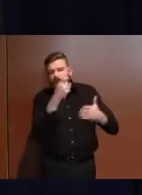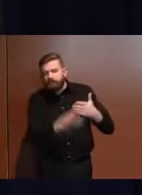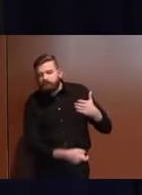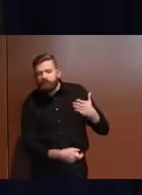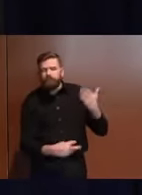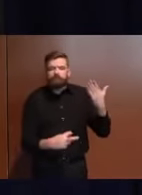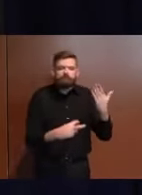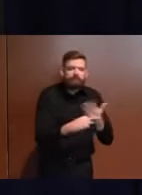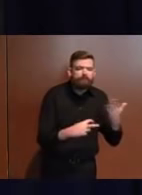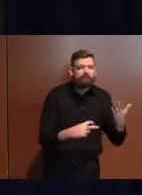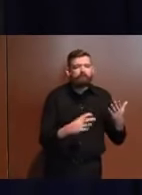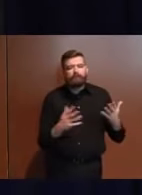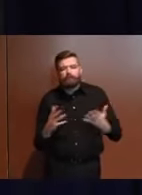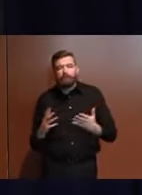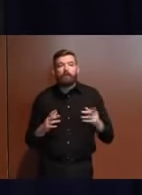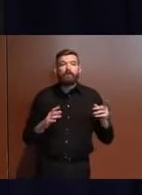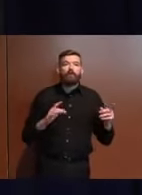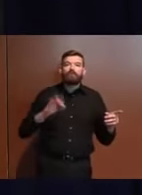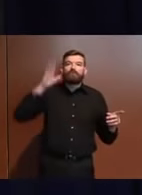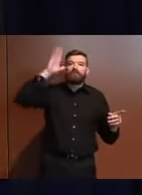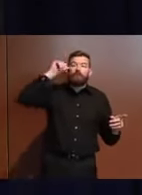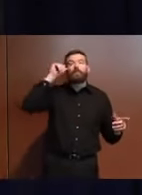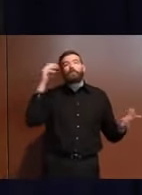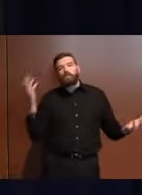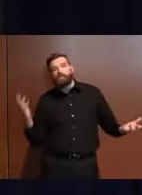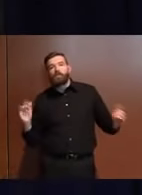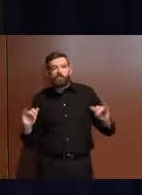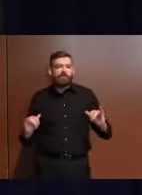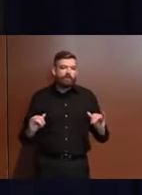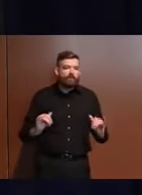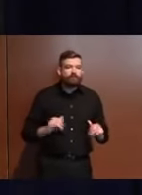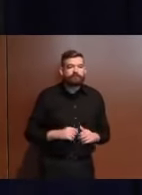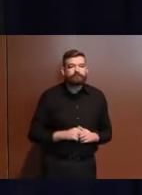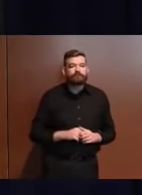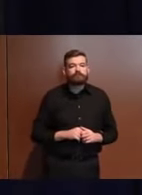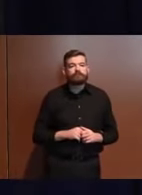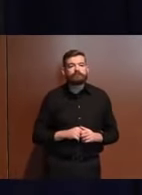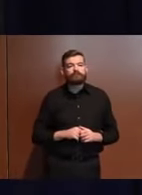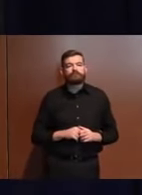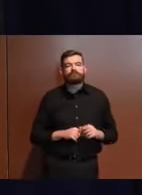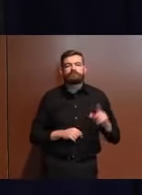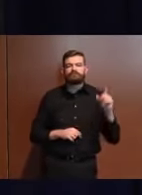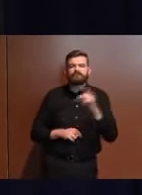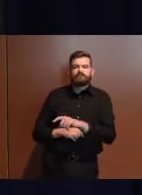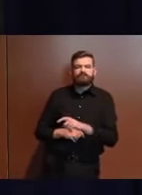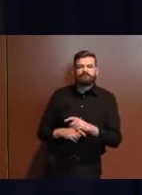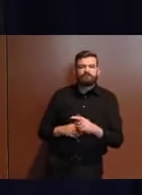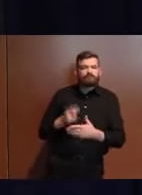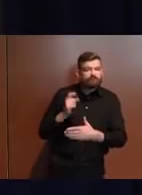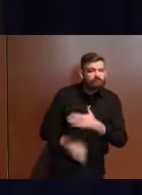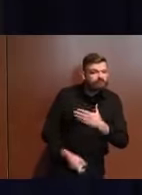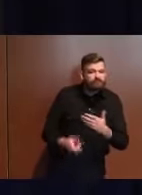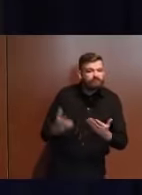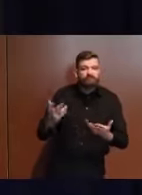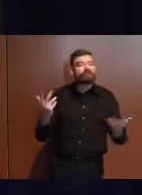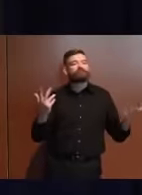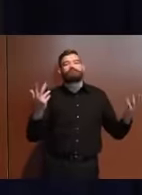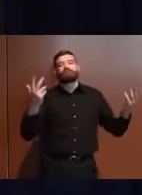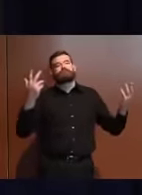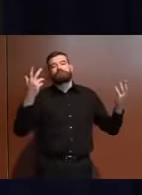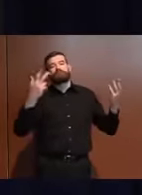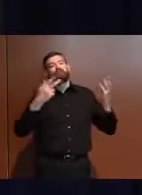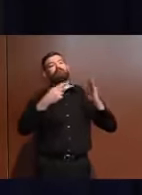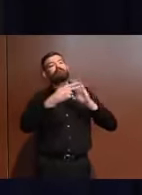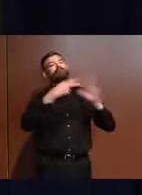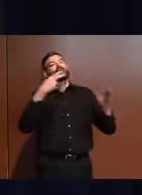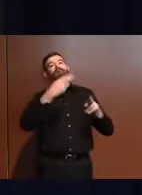order. Well, are they being charged with certain crimes, or? We haven't gotten to that point. So the crimes that